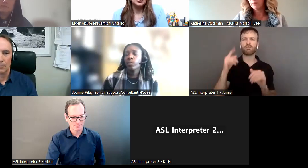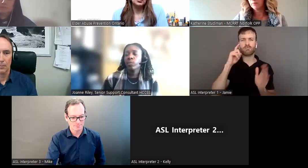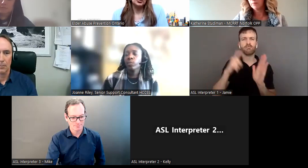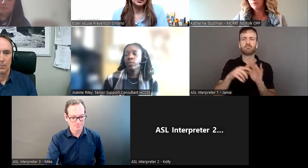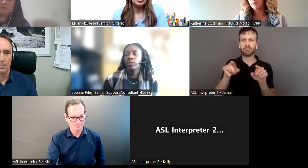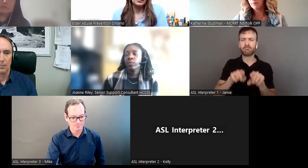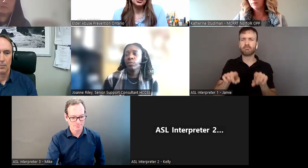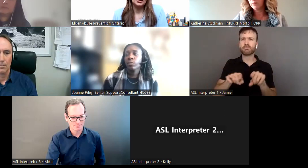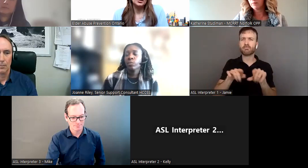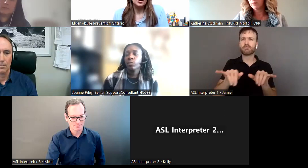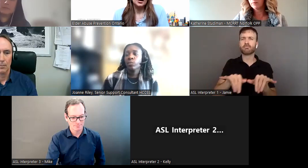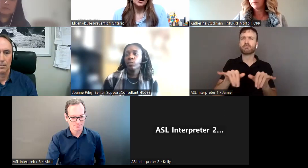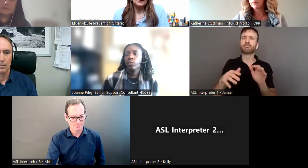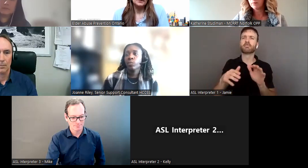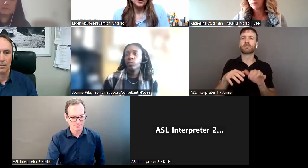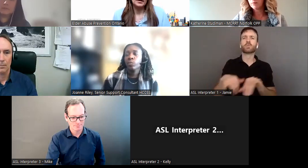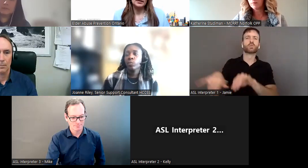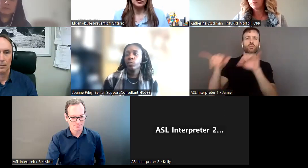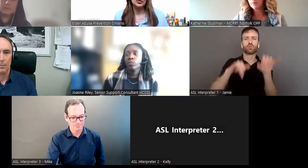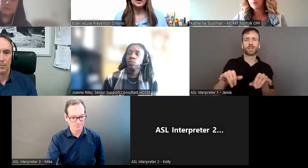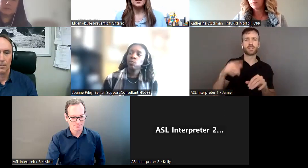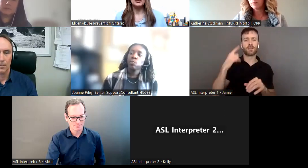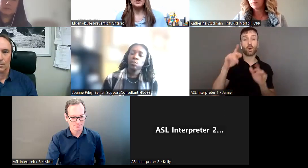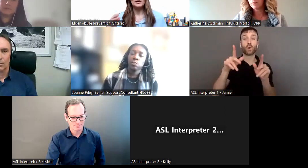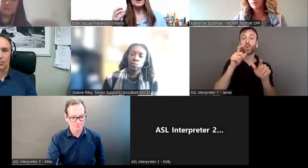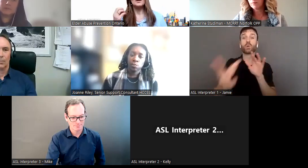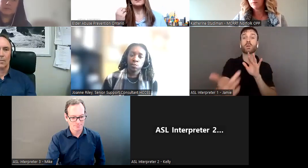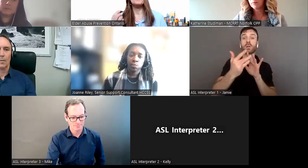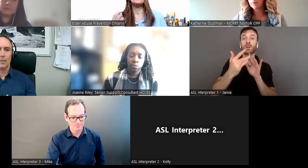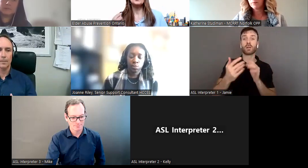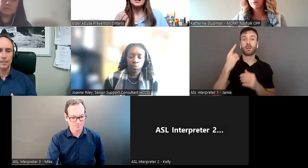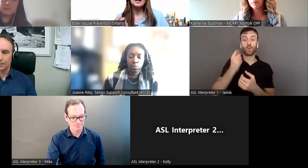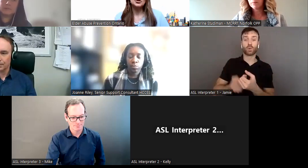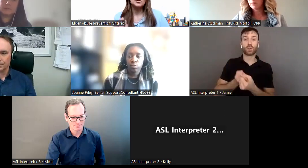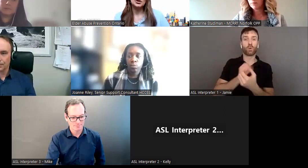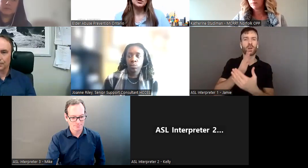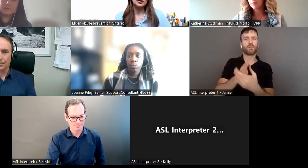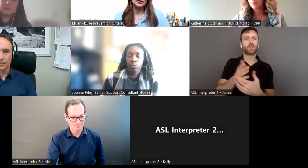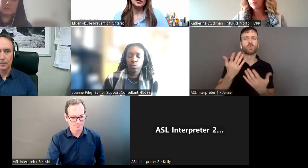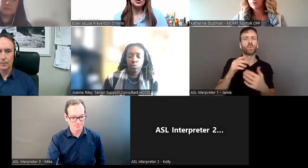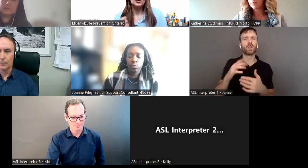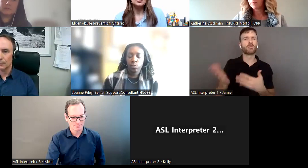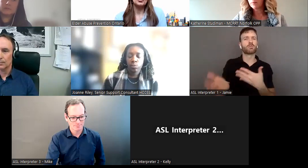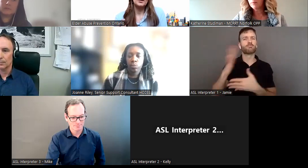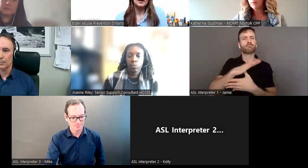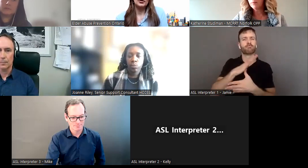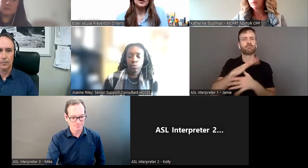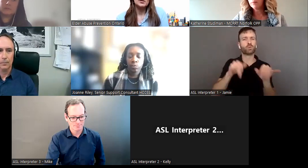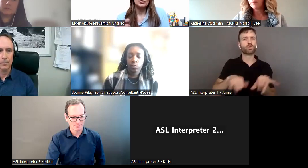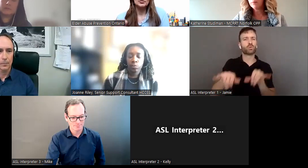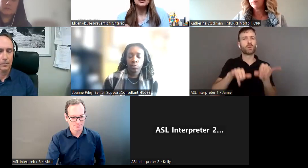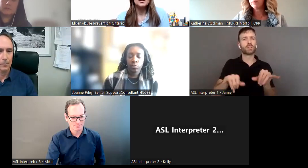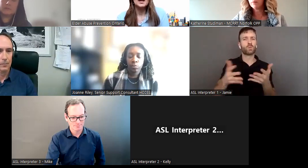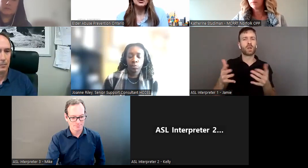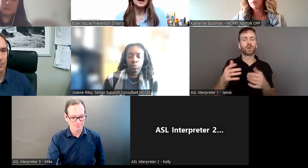out for support and intervention? And what are the key issues that you're dealing with, and who are those primary